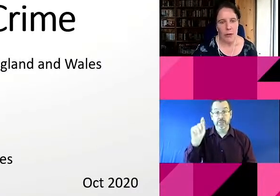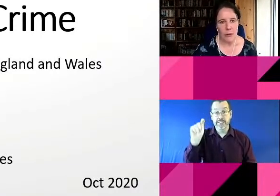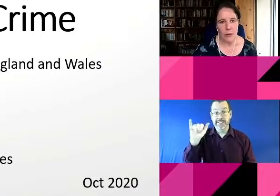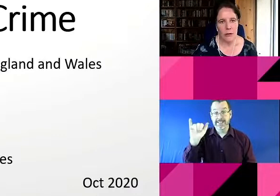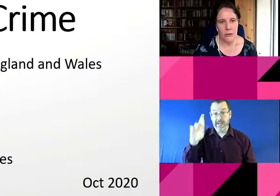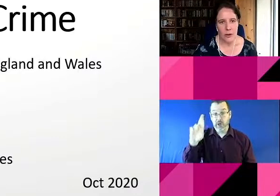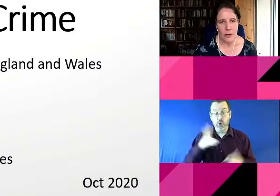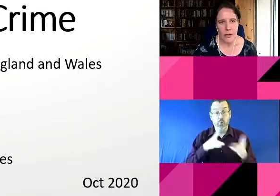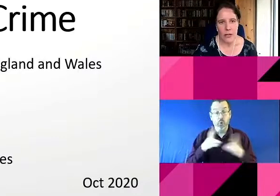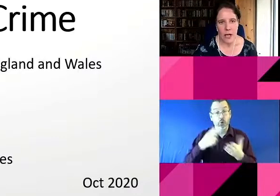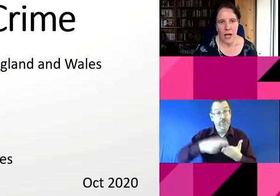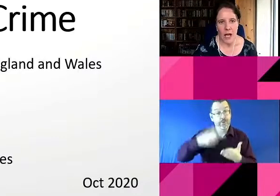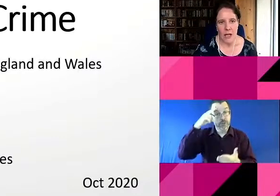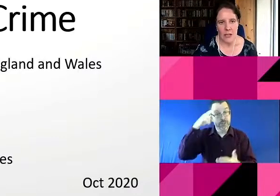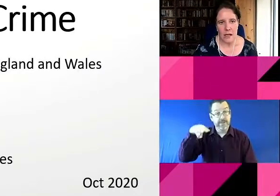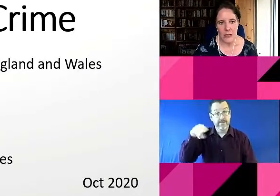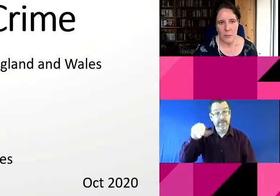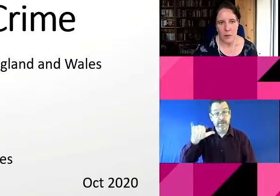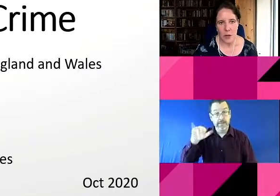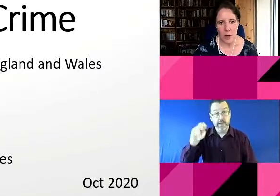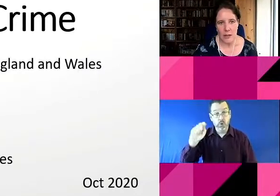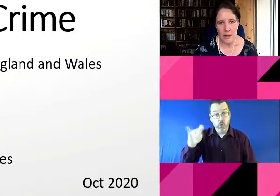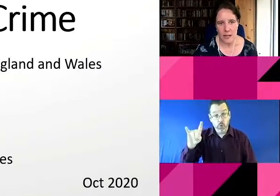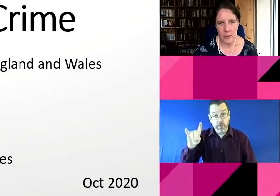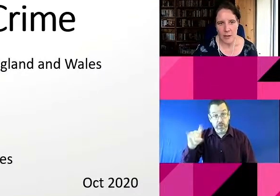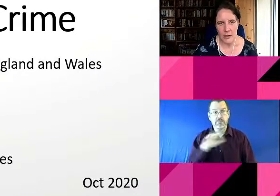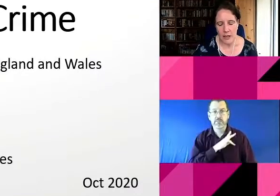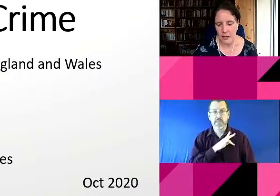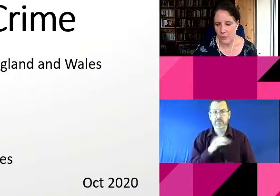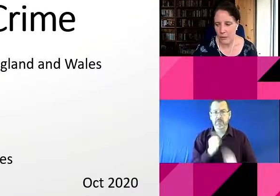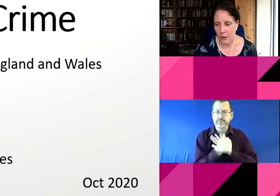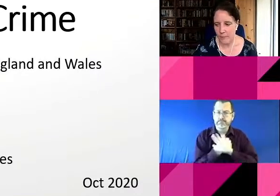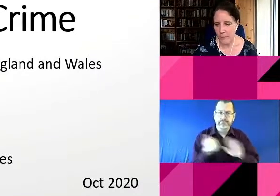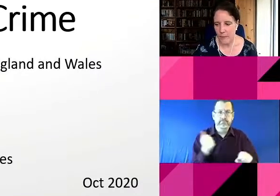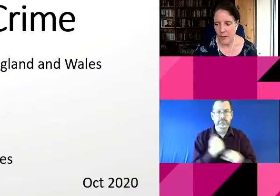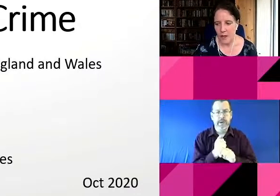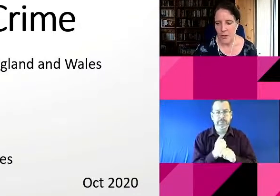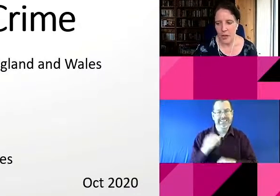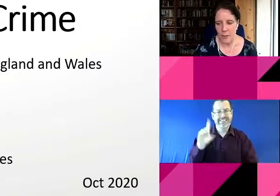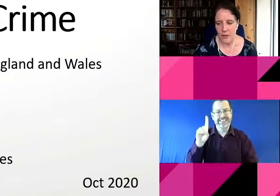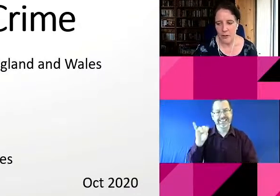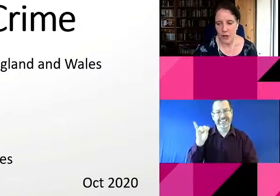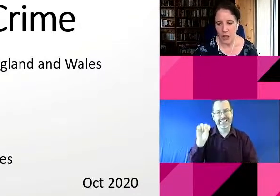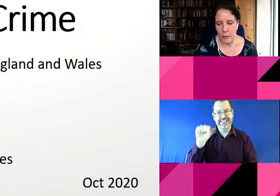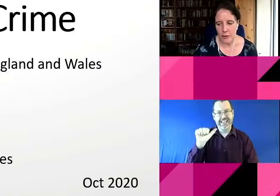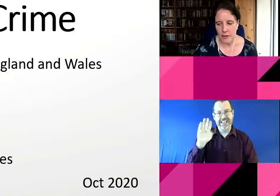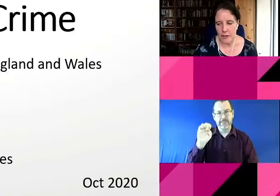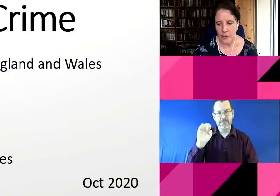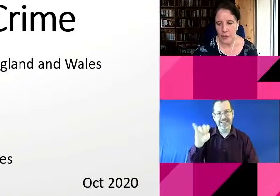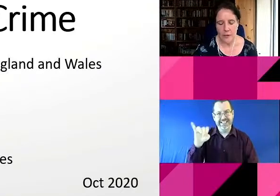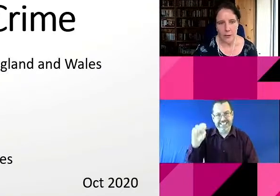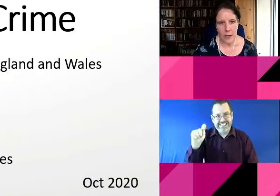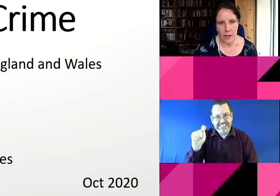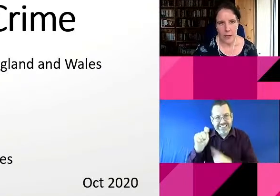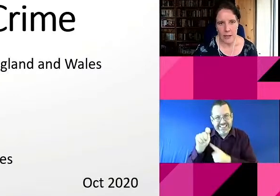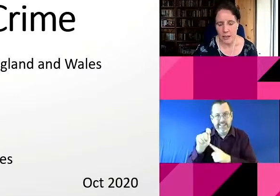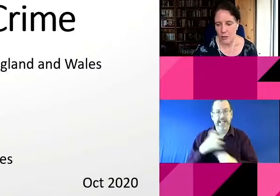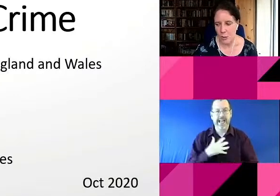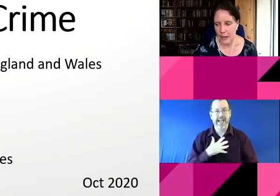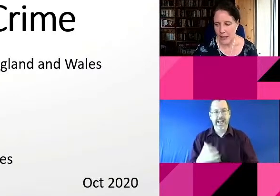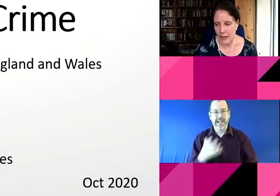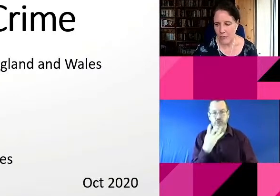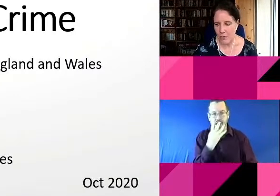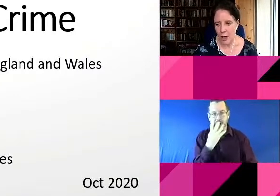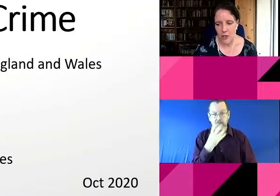in Maynooth University and an expert on disabilist hate crime. Seamus will share with us the learning from England